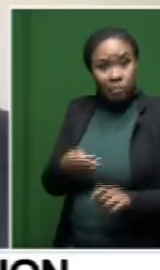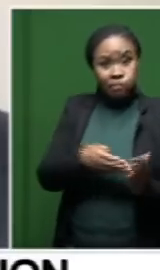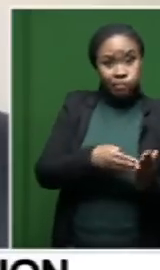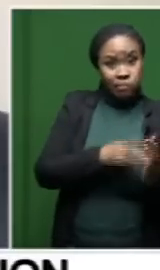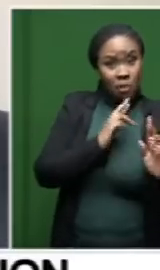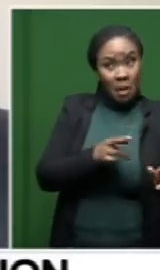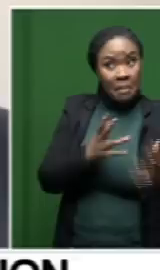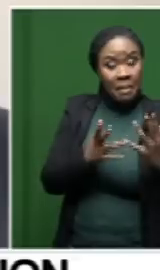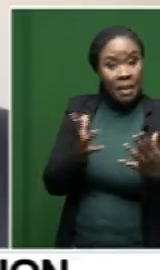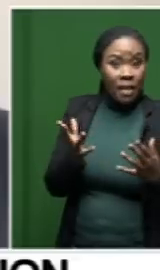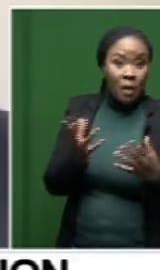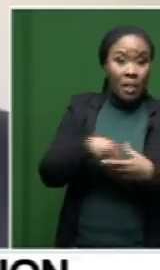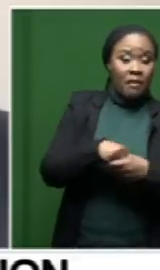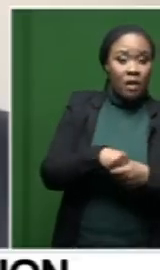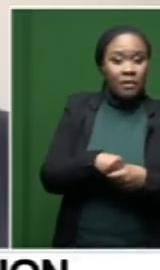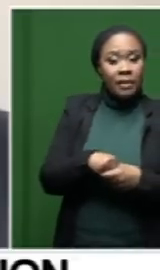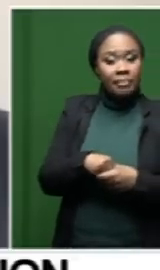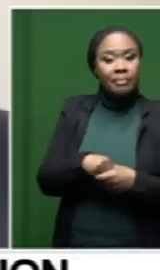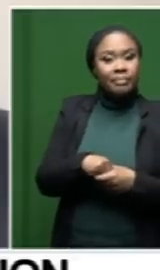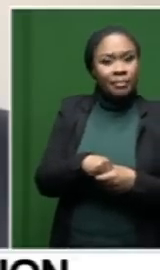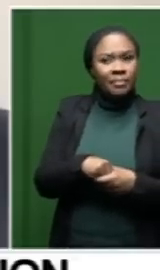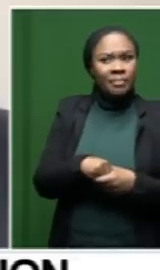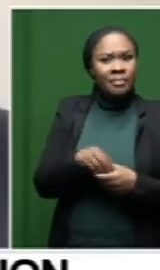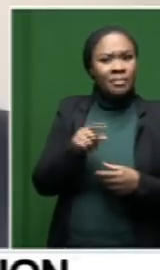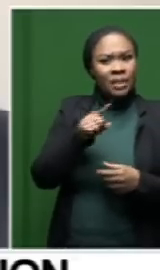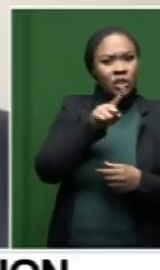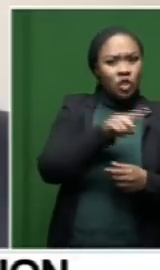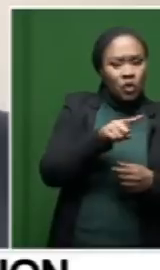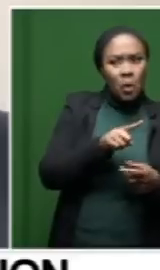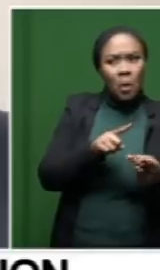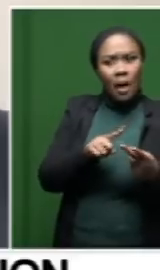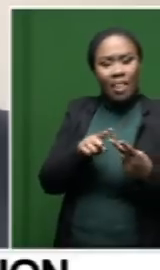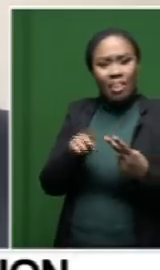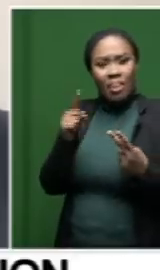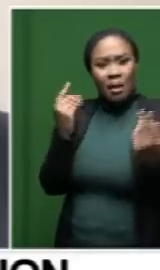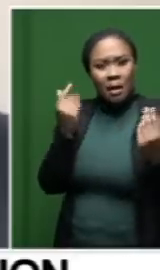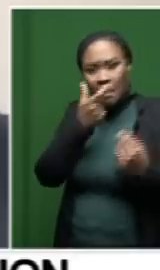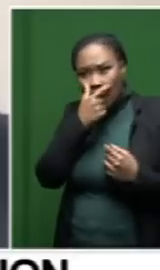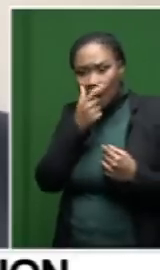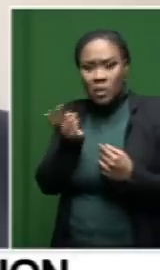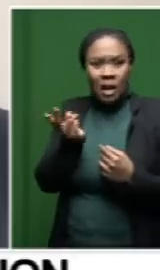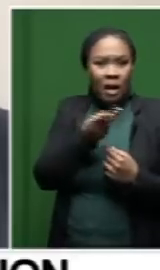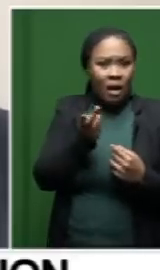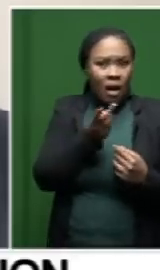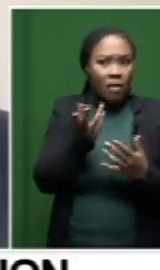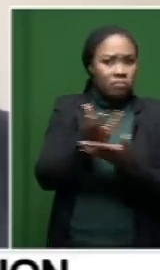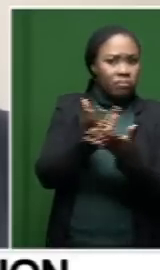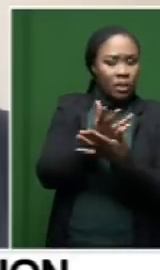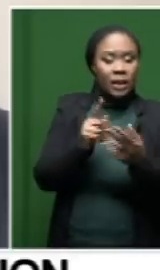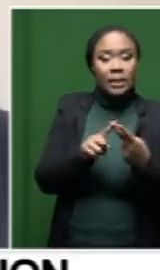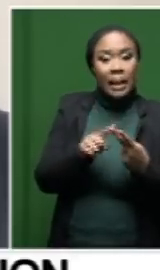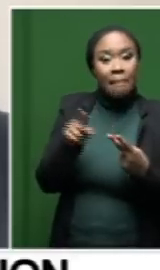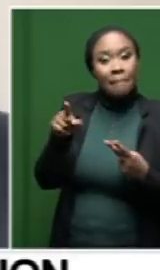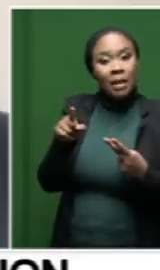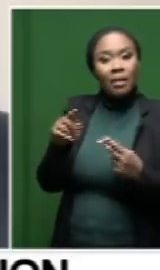dealings at the commission. Also, the timing of these reports coinciding with a criminal case that has